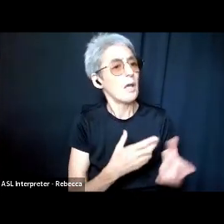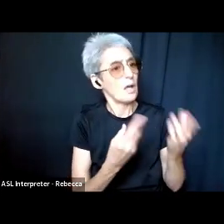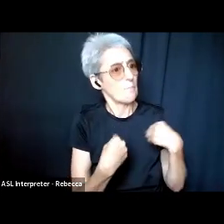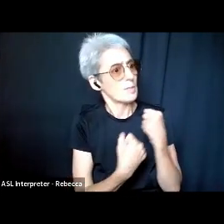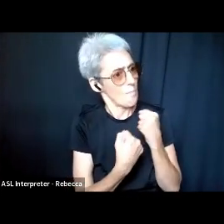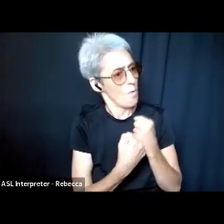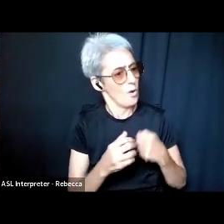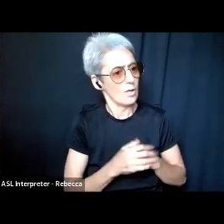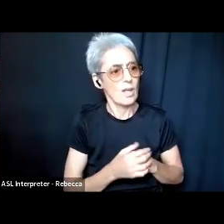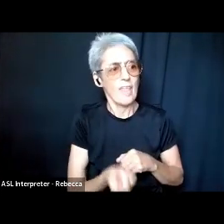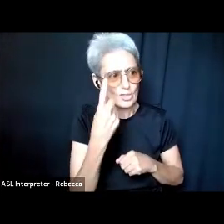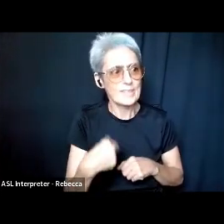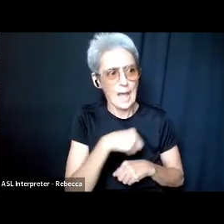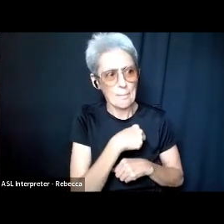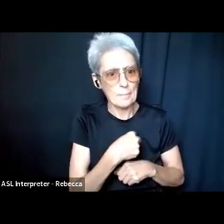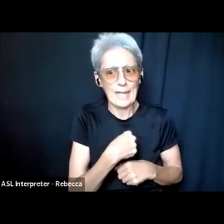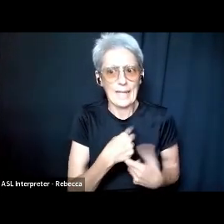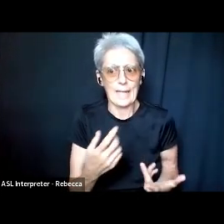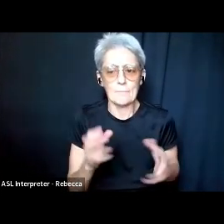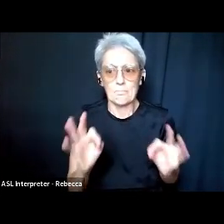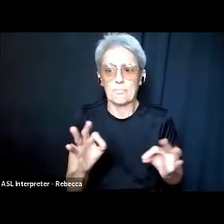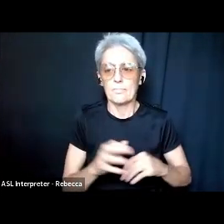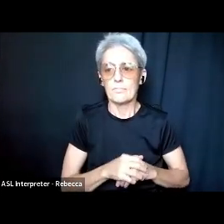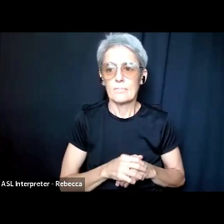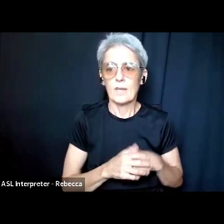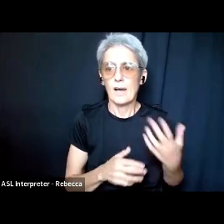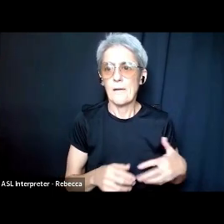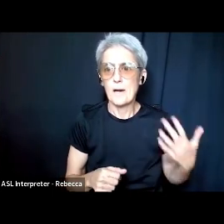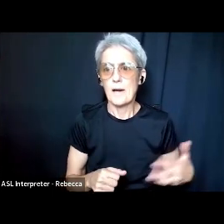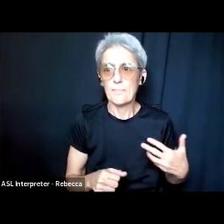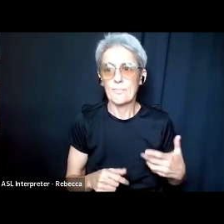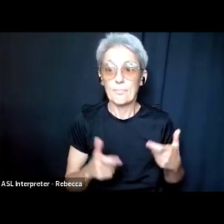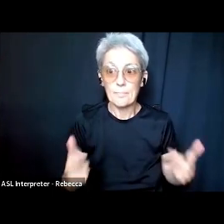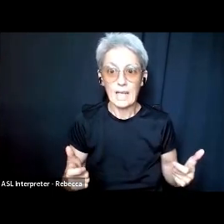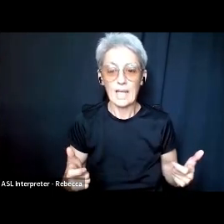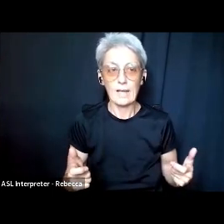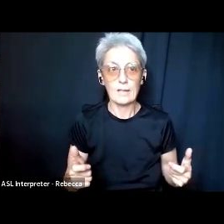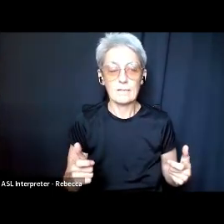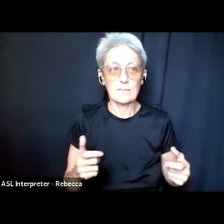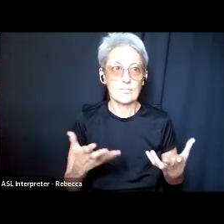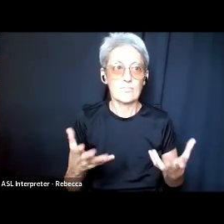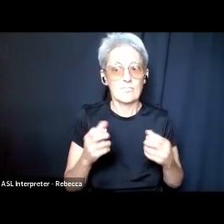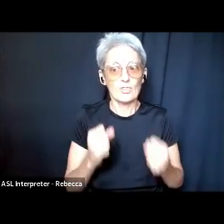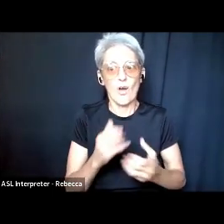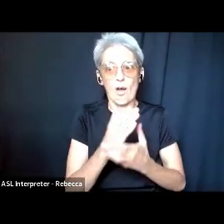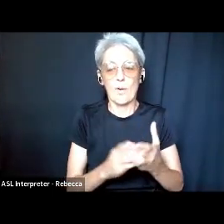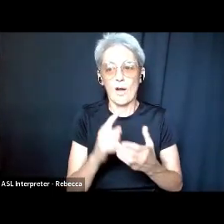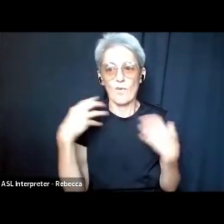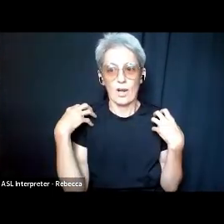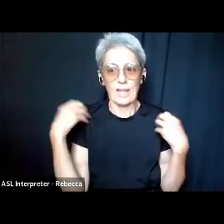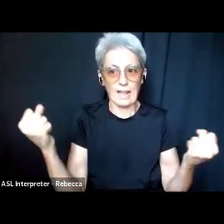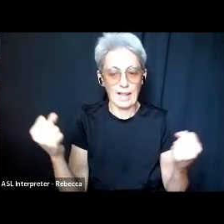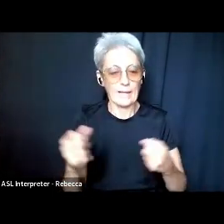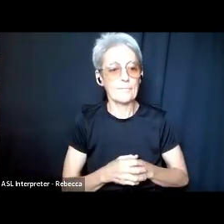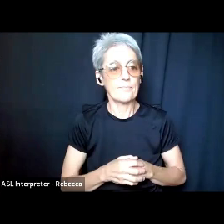were understood. And that is a huge healing process. Fourth is instrumental